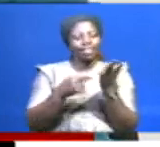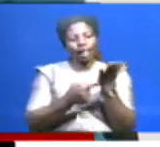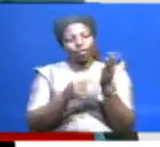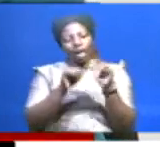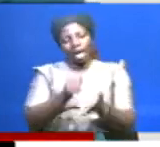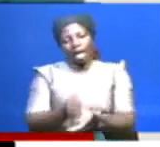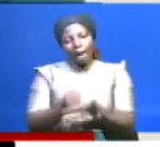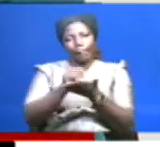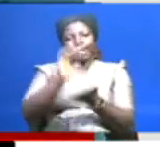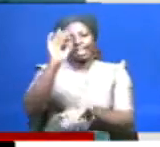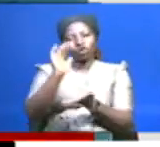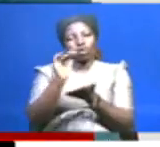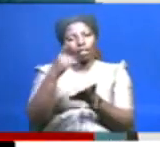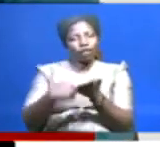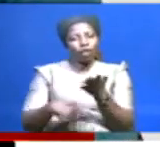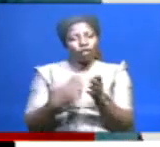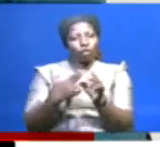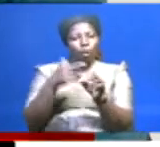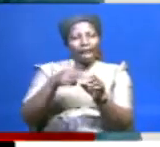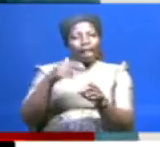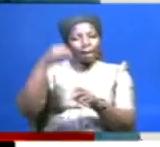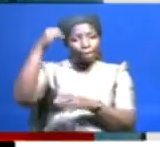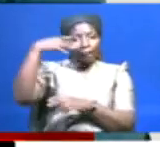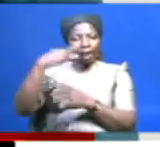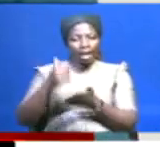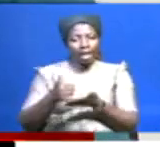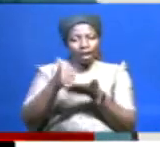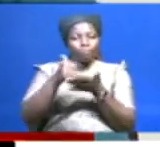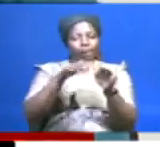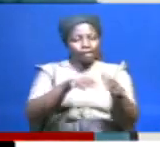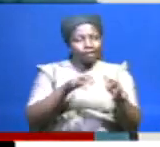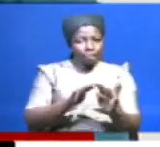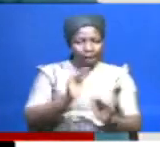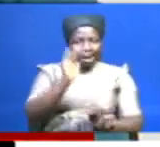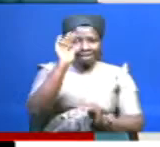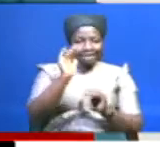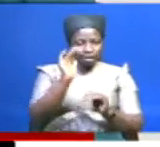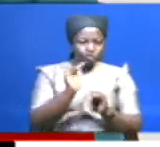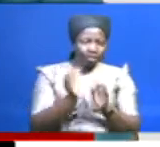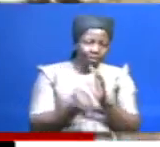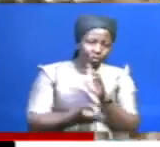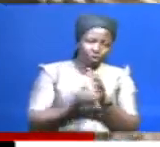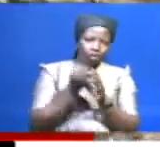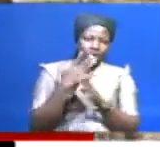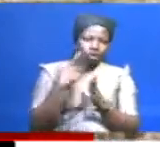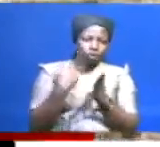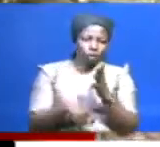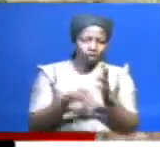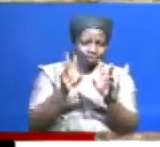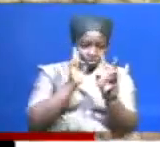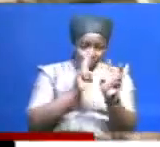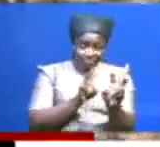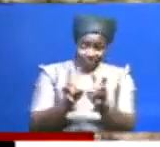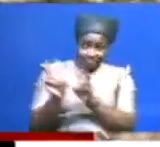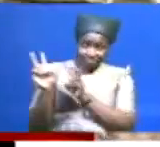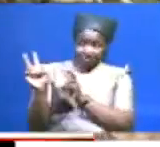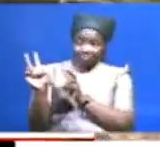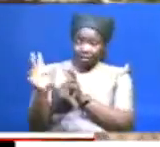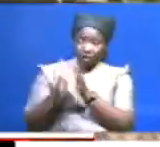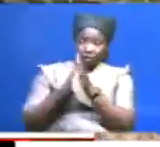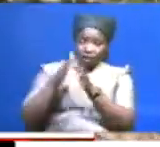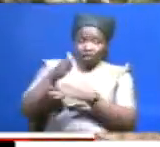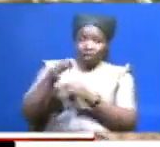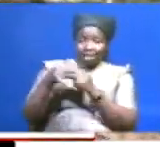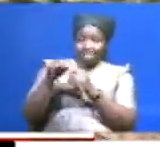the cost of fuel and power, helping farmers minimize their production costs. Take a look. Over 80%